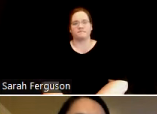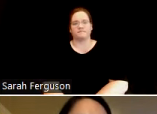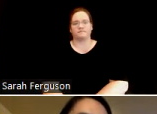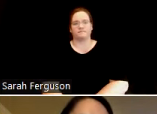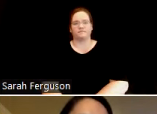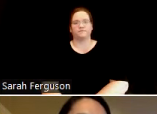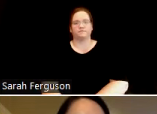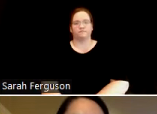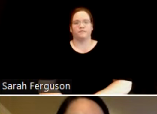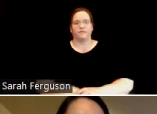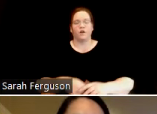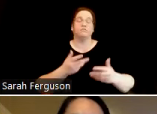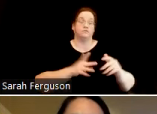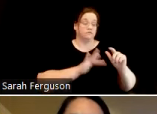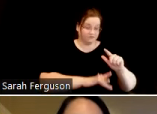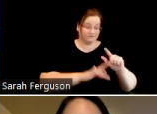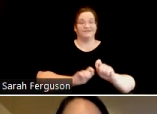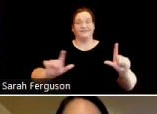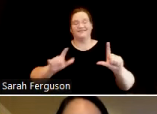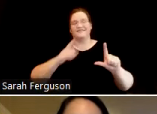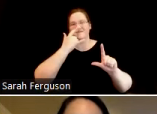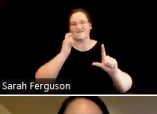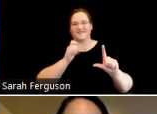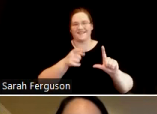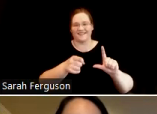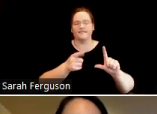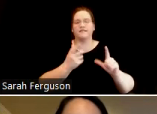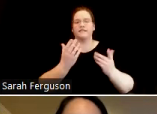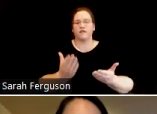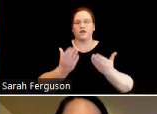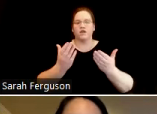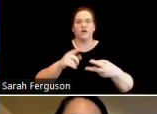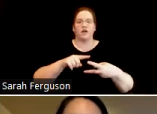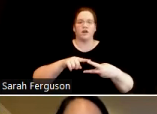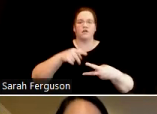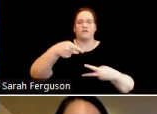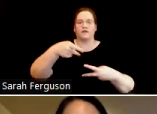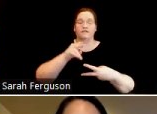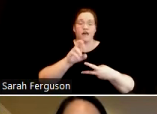Oh, this is, once you click on that, this is what it will look like. And you can see that they're offering Pfizer, Moderna.